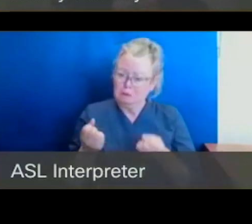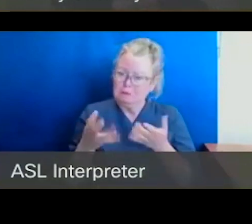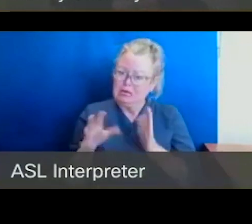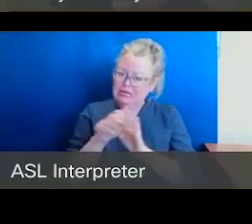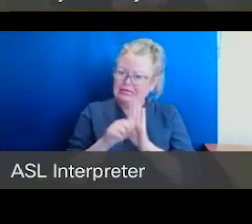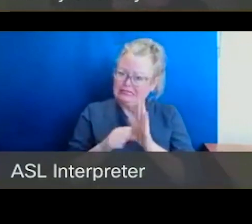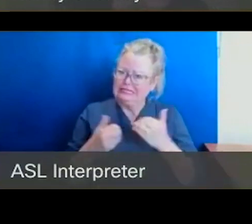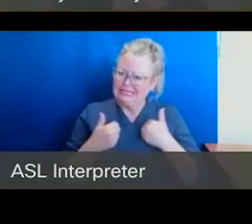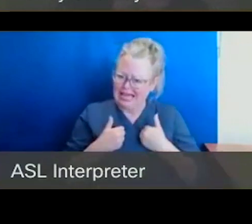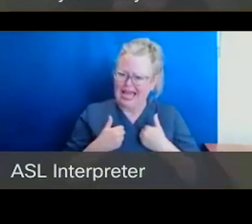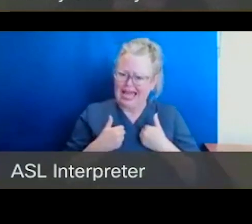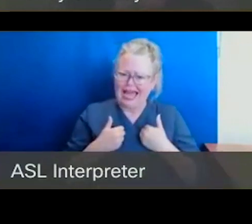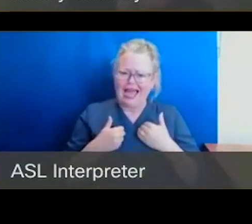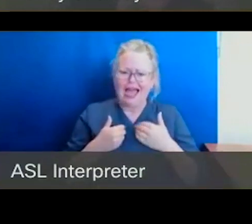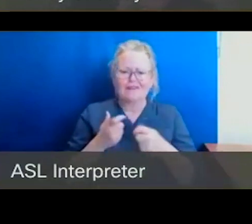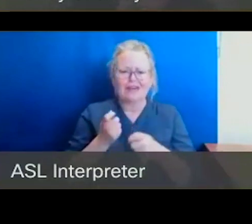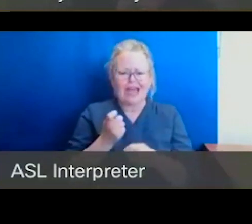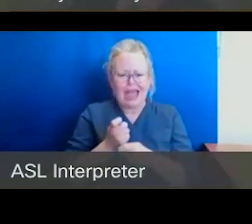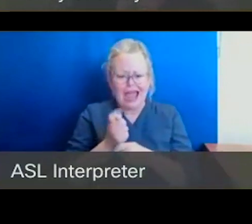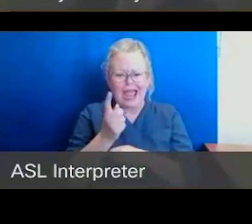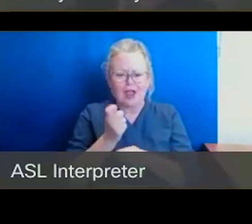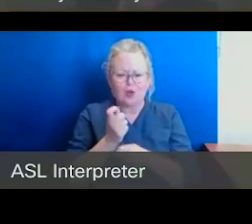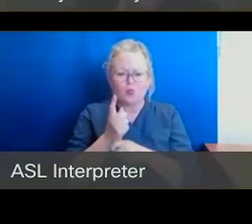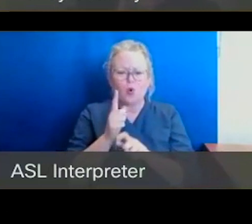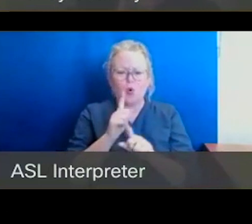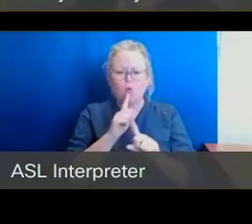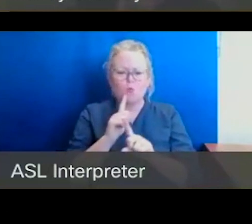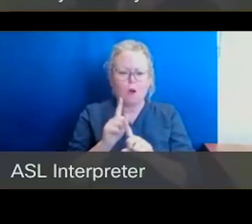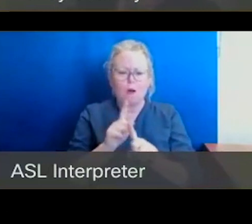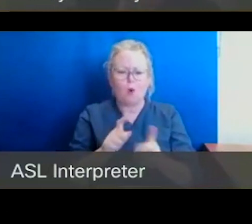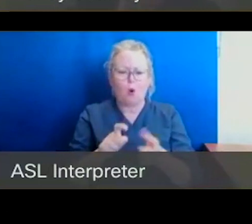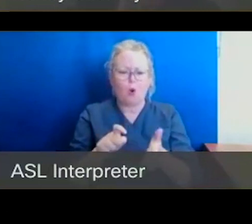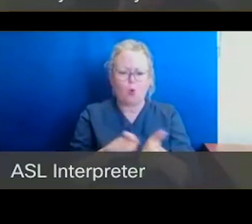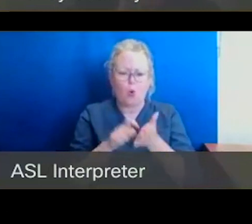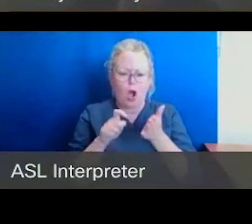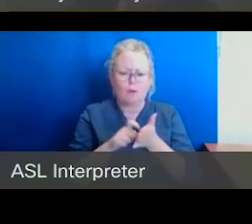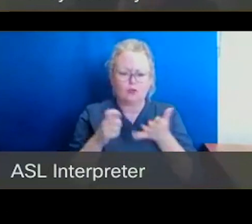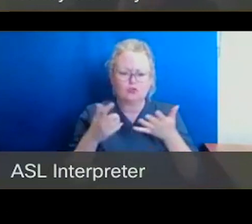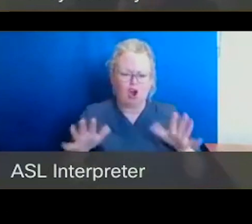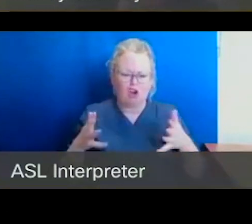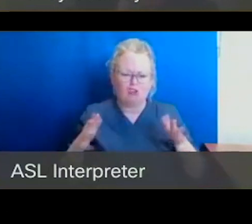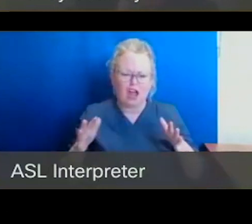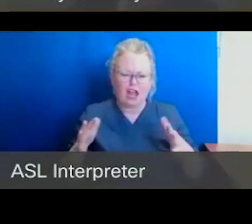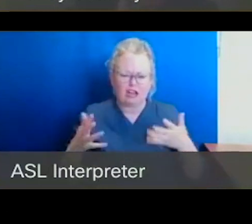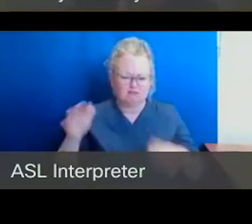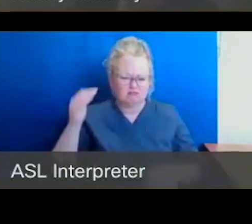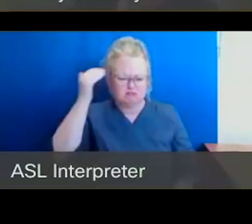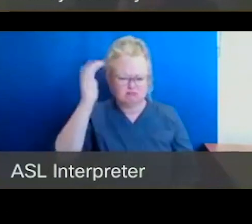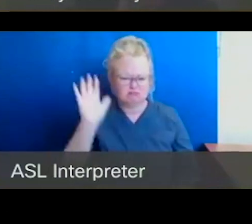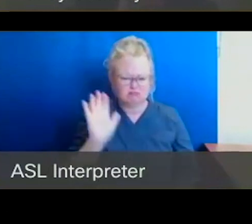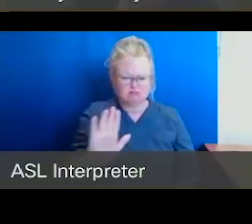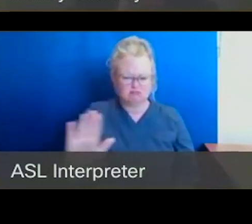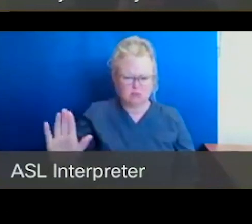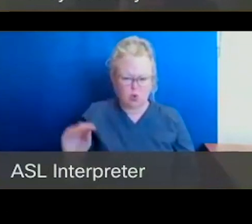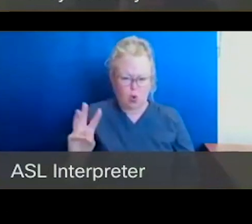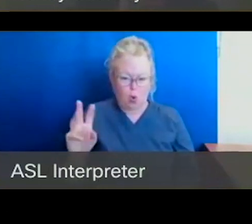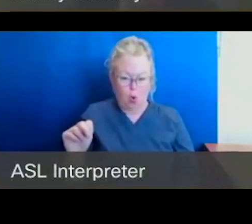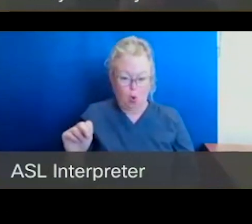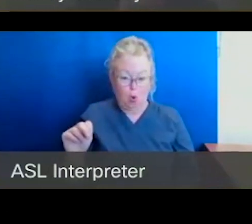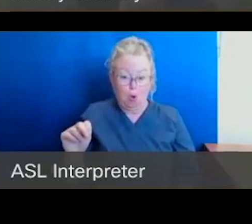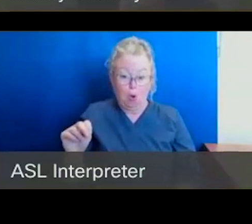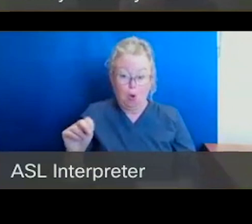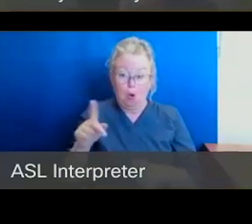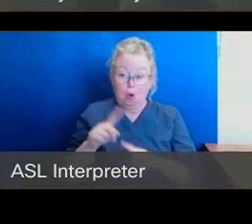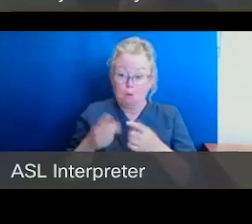the basic reporting requirements sorted out. However, they may want to dive deeper